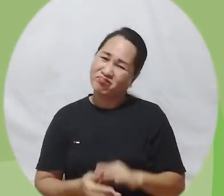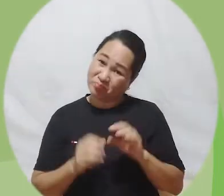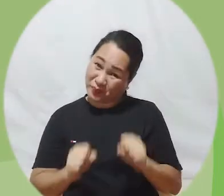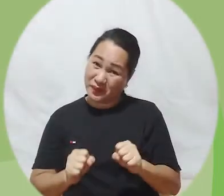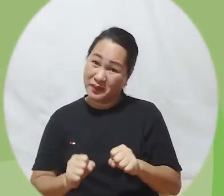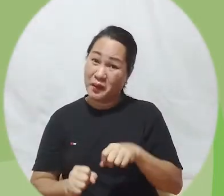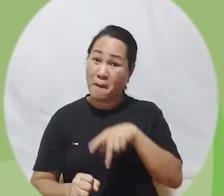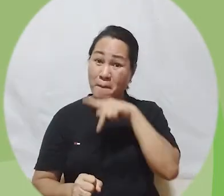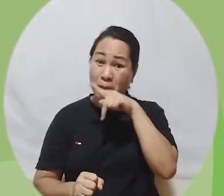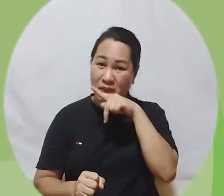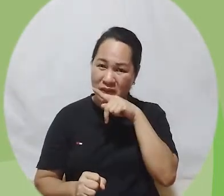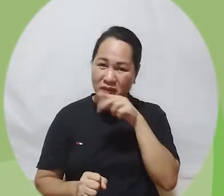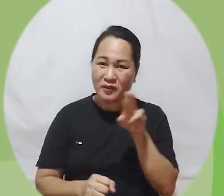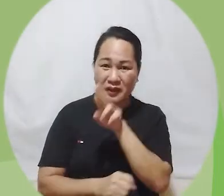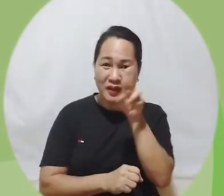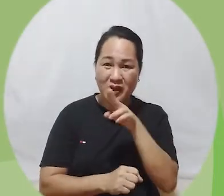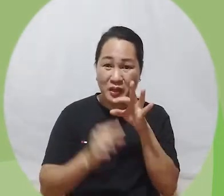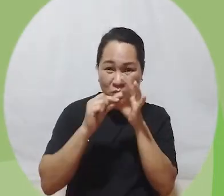use a straw?